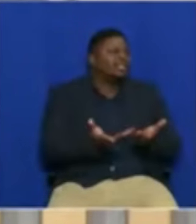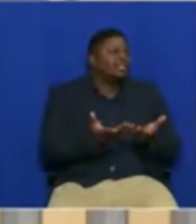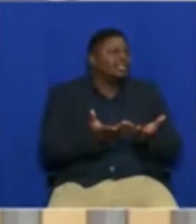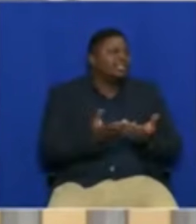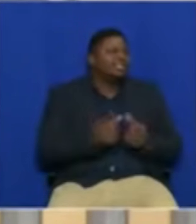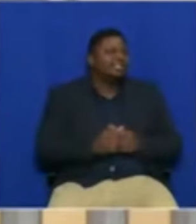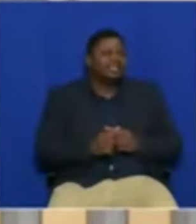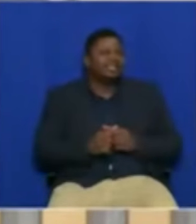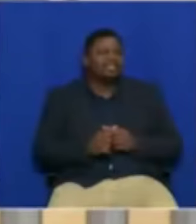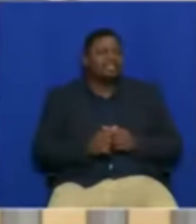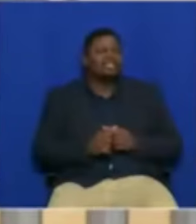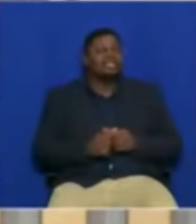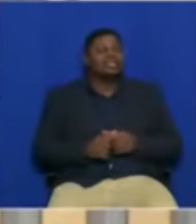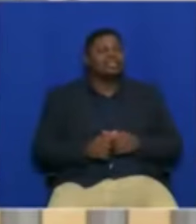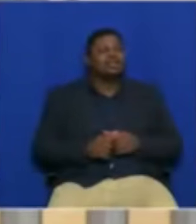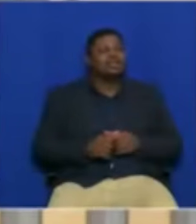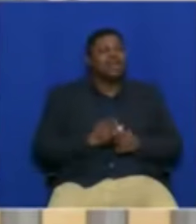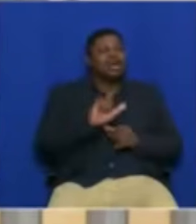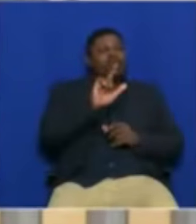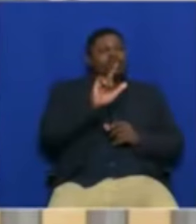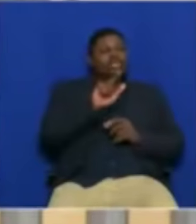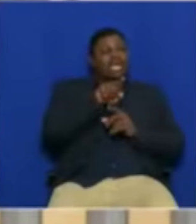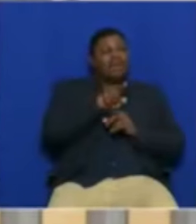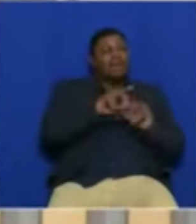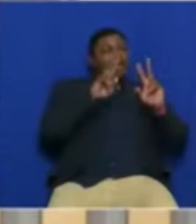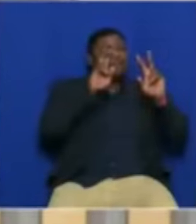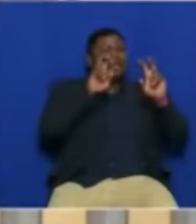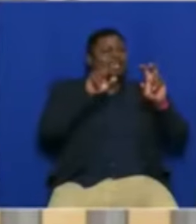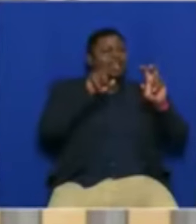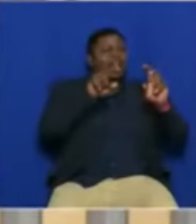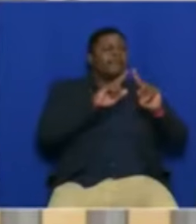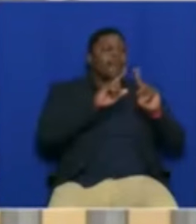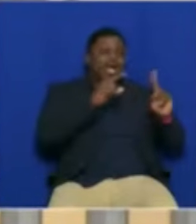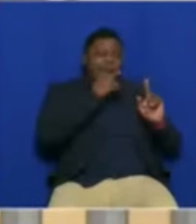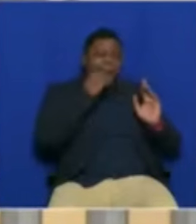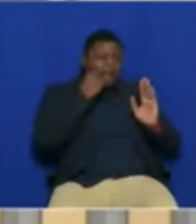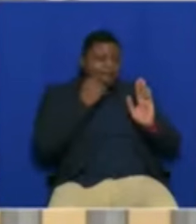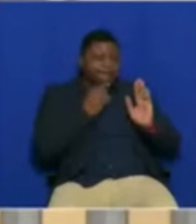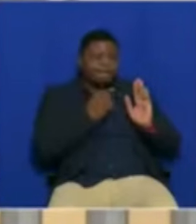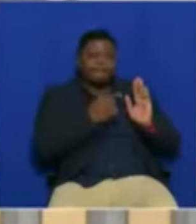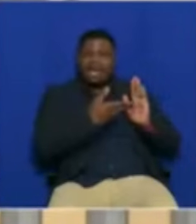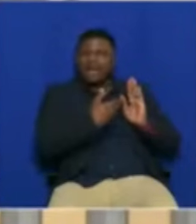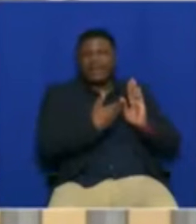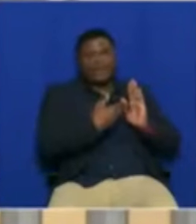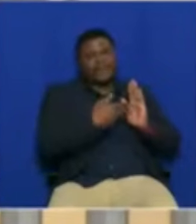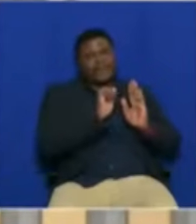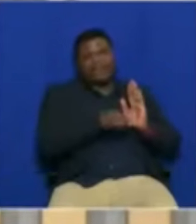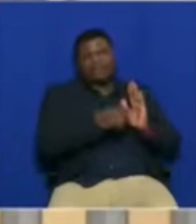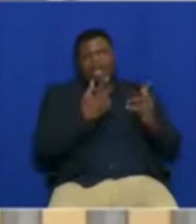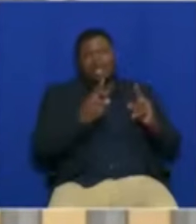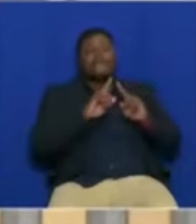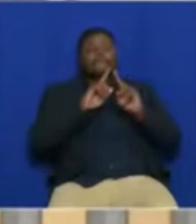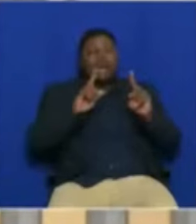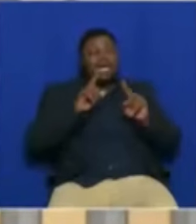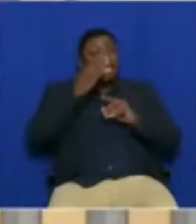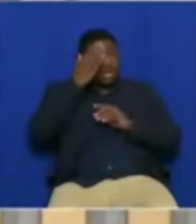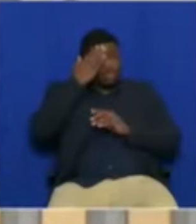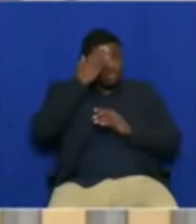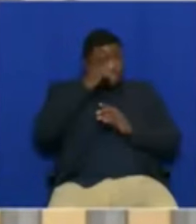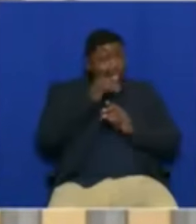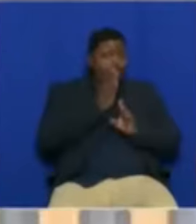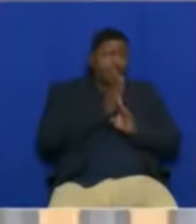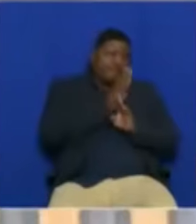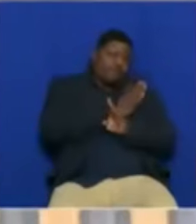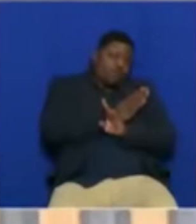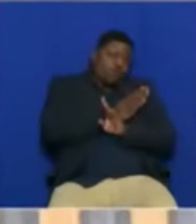here. I know it's the Lushaba matter because I already been there and had the docket with me. Yes, so let's just say. But what does it